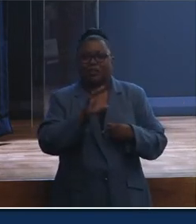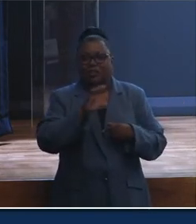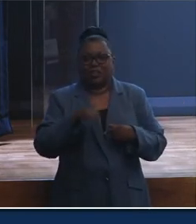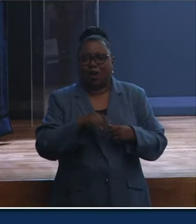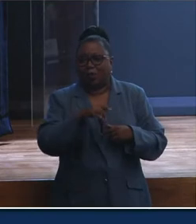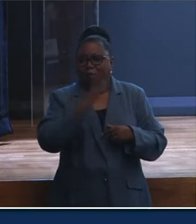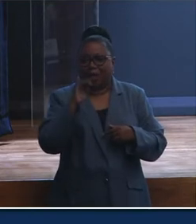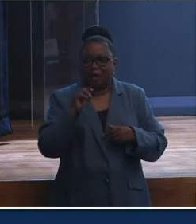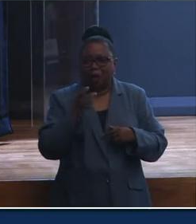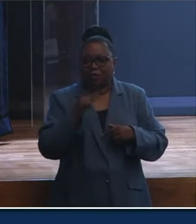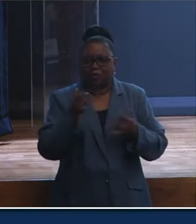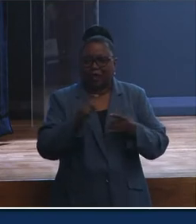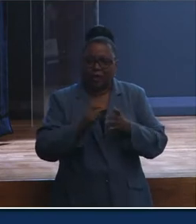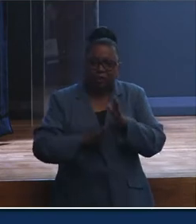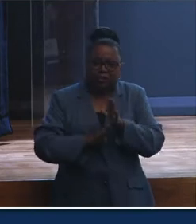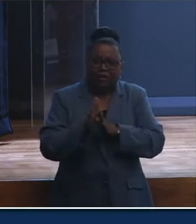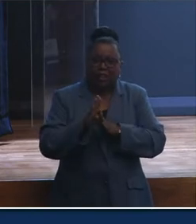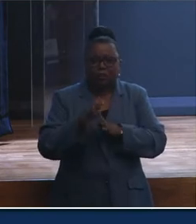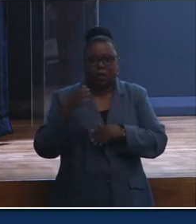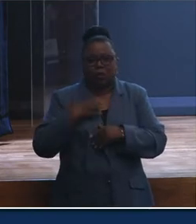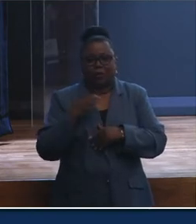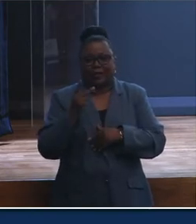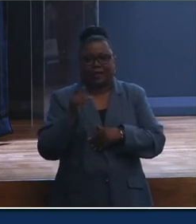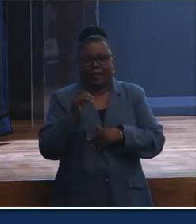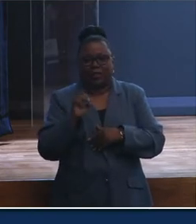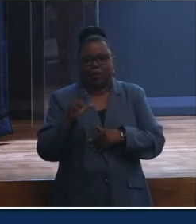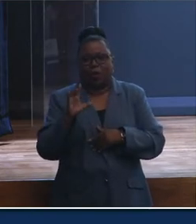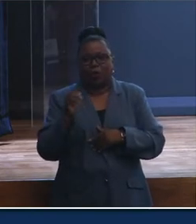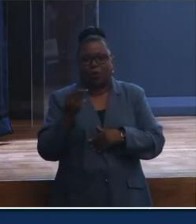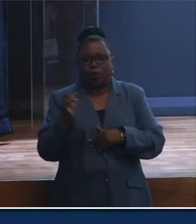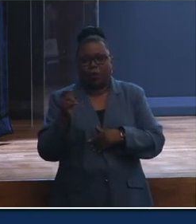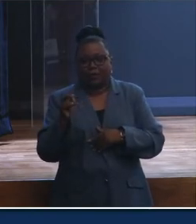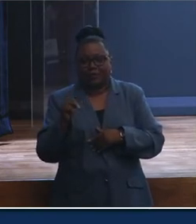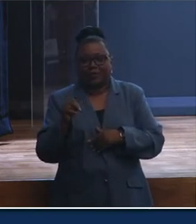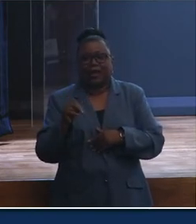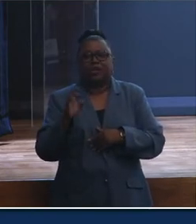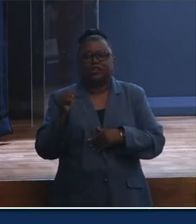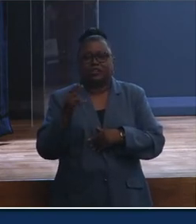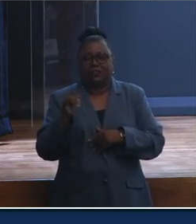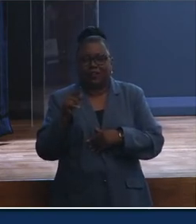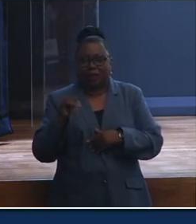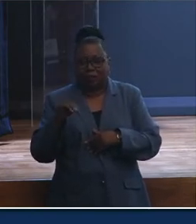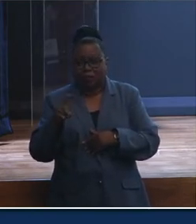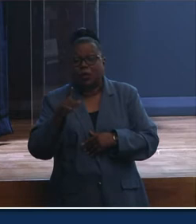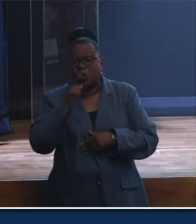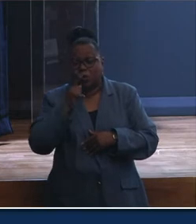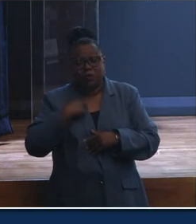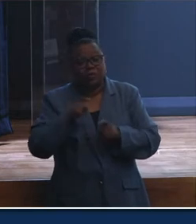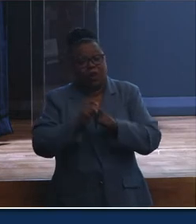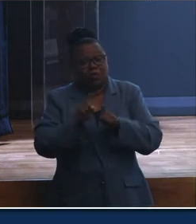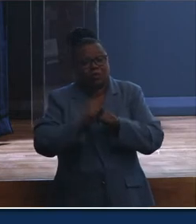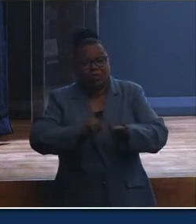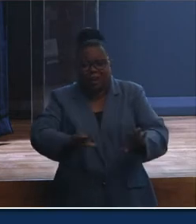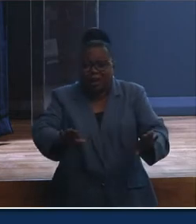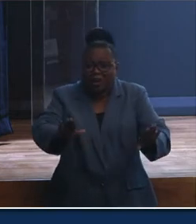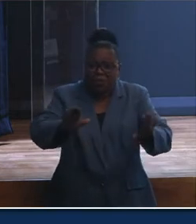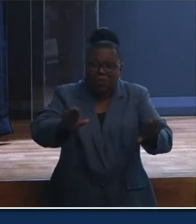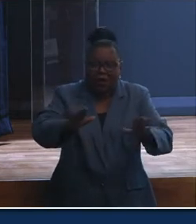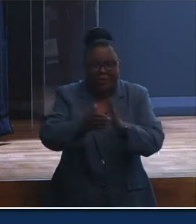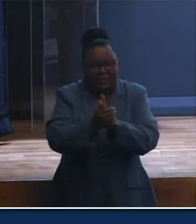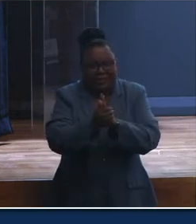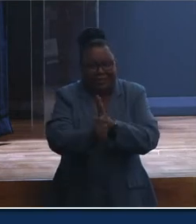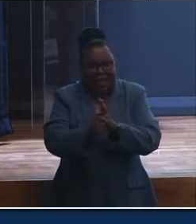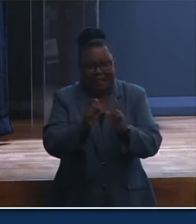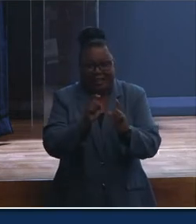Chicago Blackhawks player development coach Kendall Coyne Sheffield, who is and also an incredibly